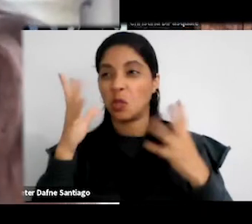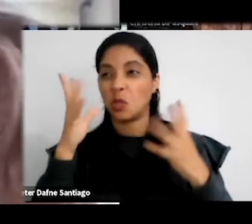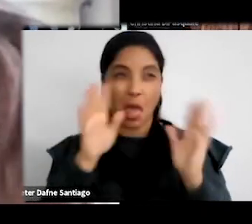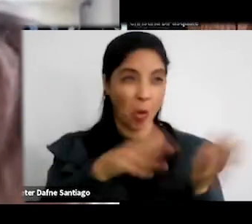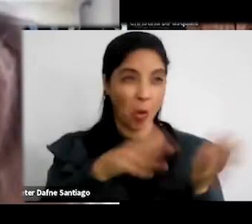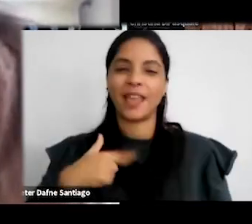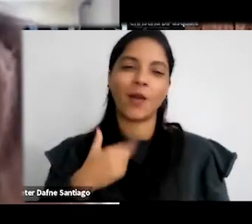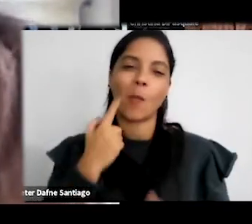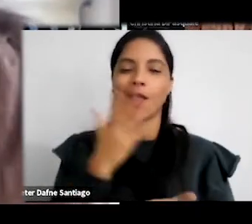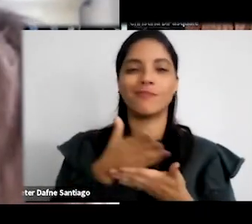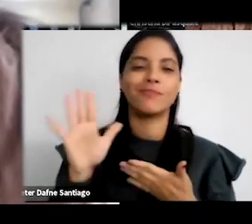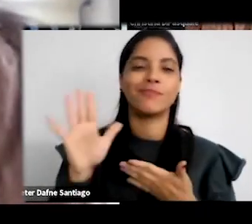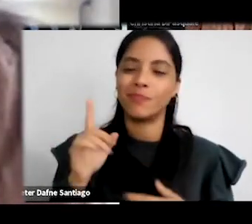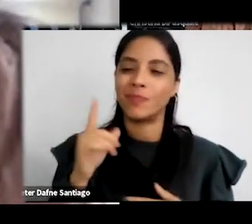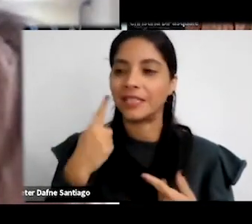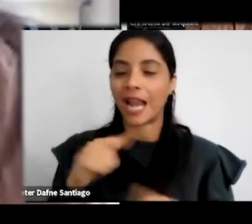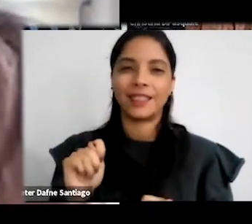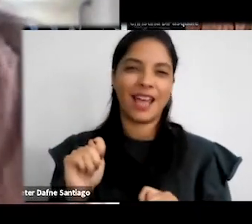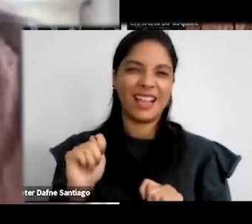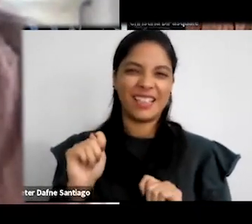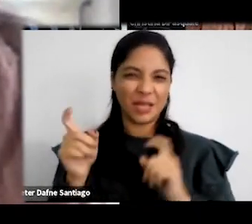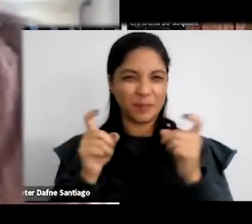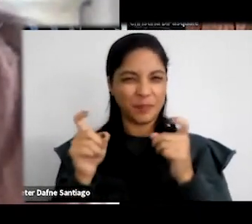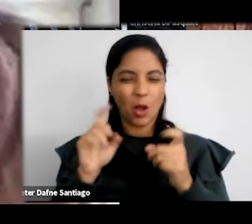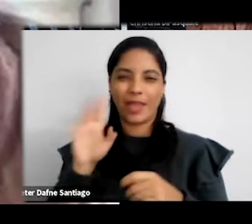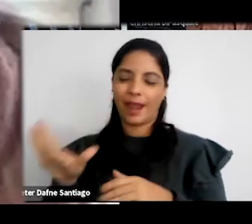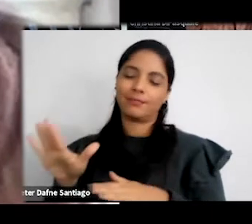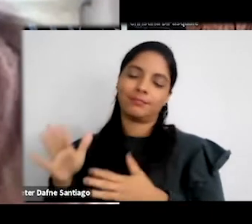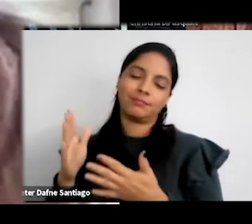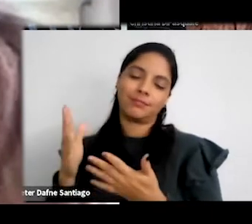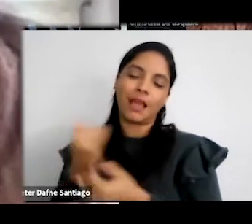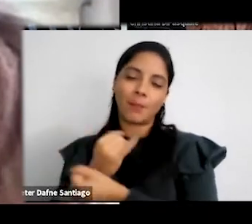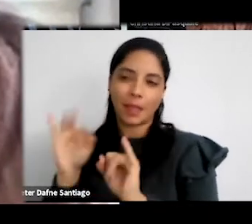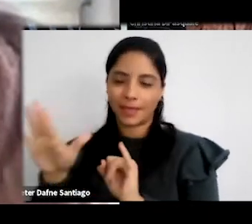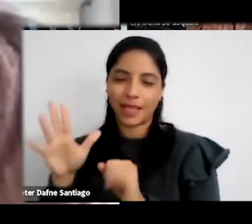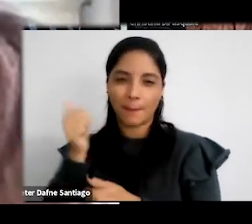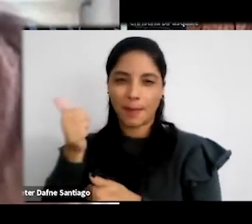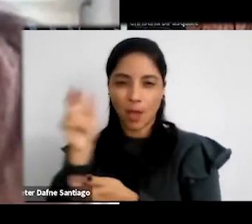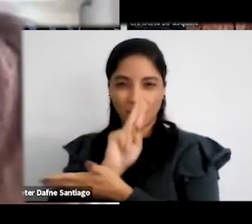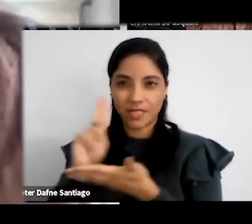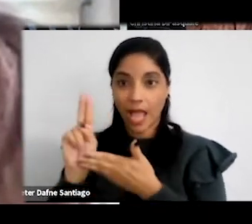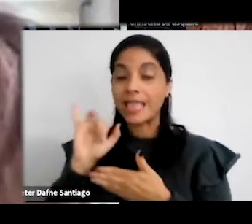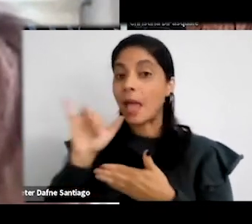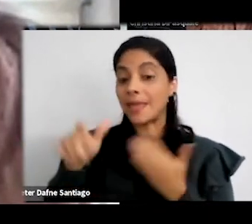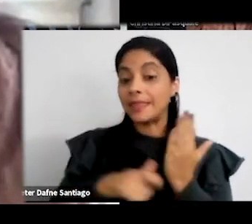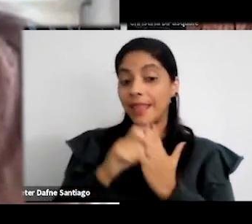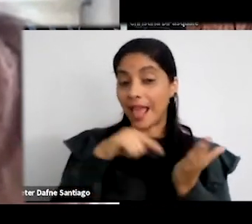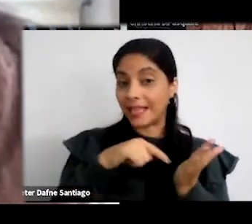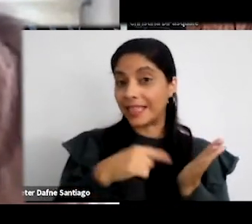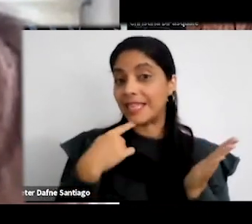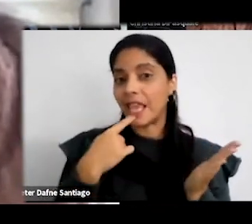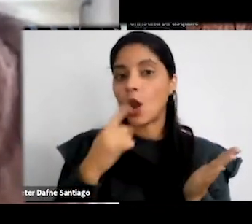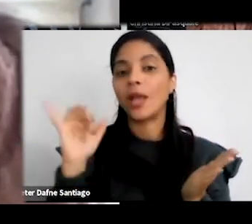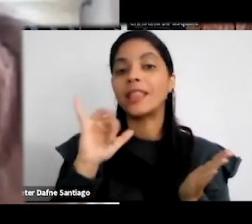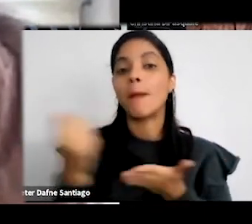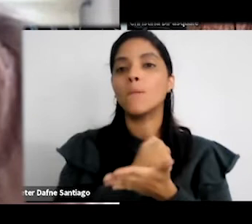he held at a university. And in that article, they said they erased the tape. They literally